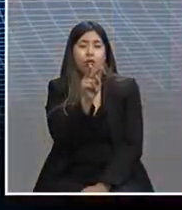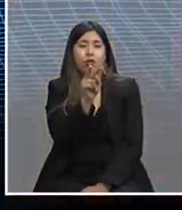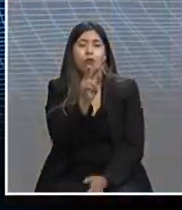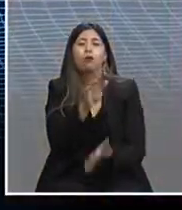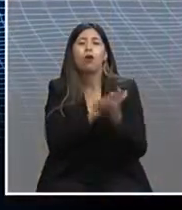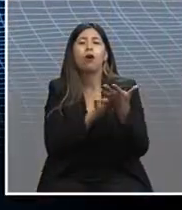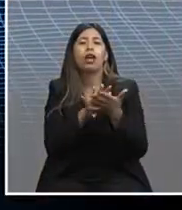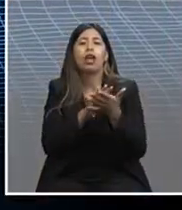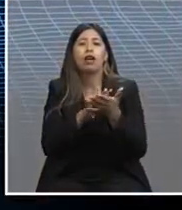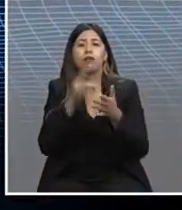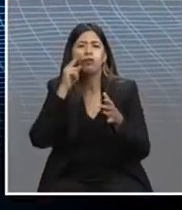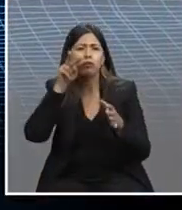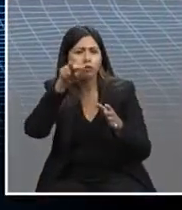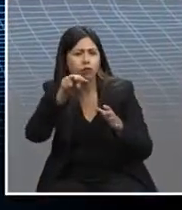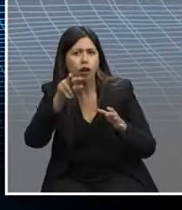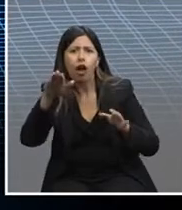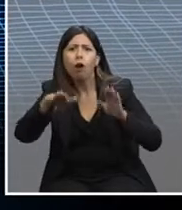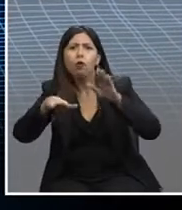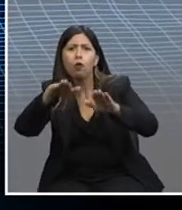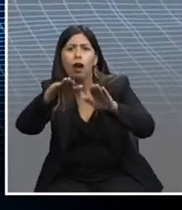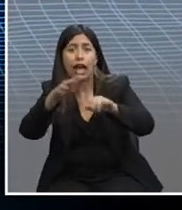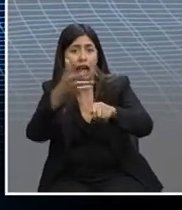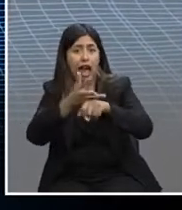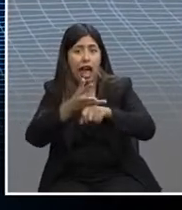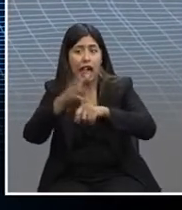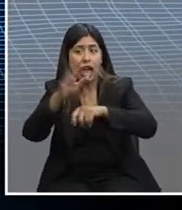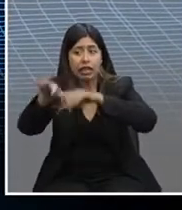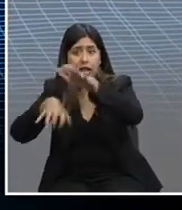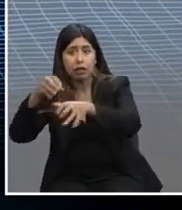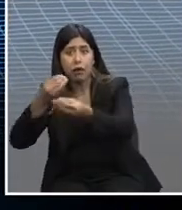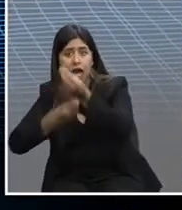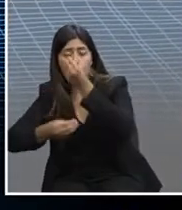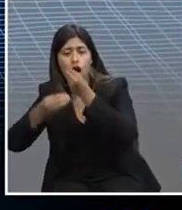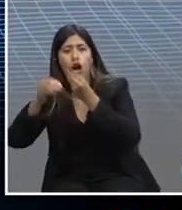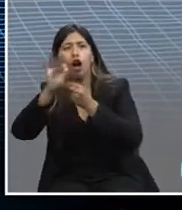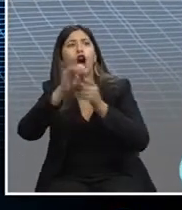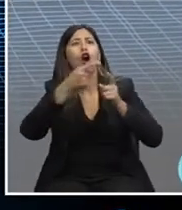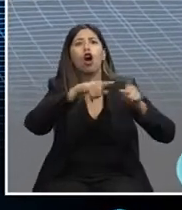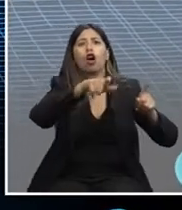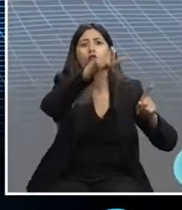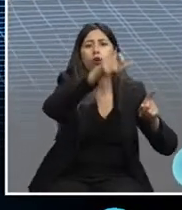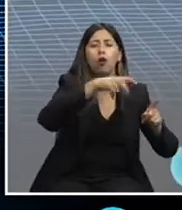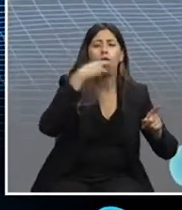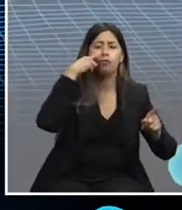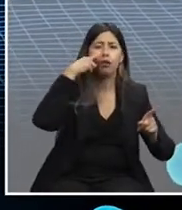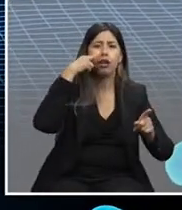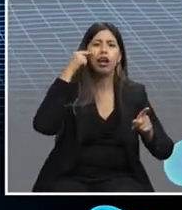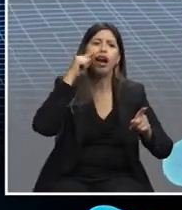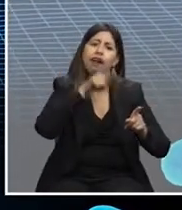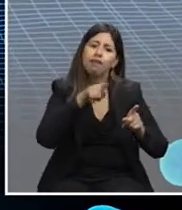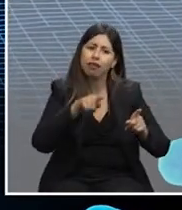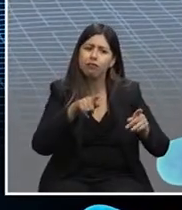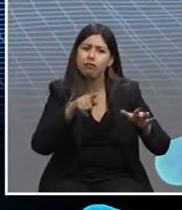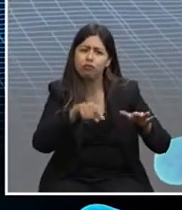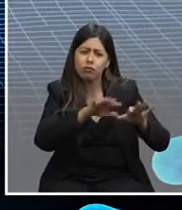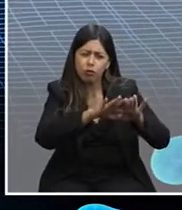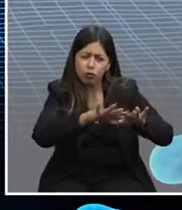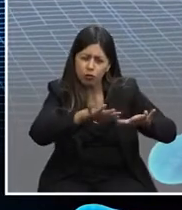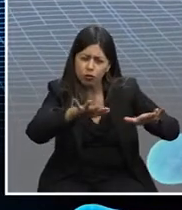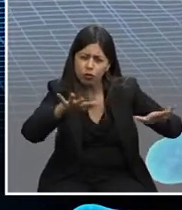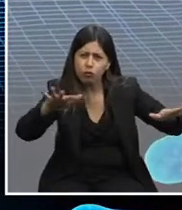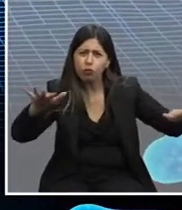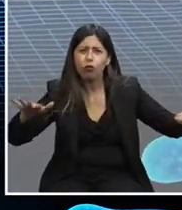with dopamine whenever he detected such traces of information. These five great